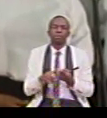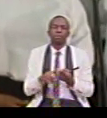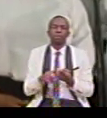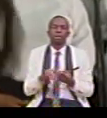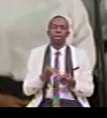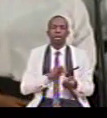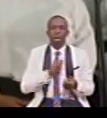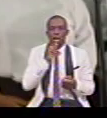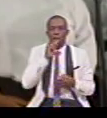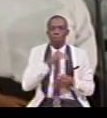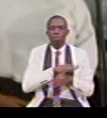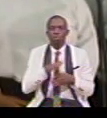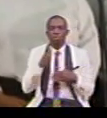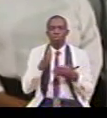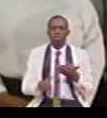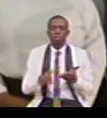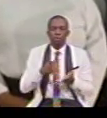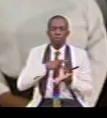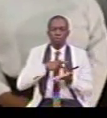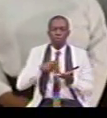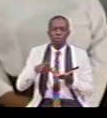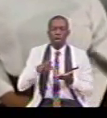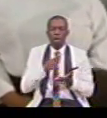pure and wise